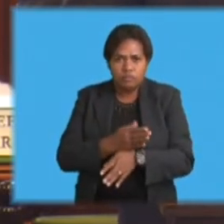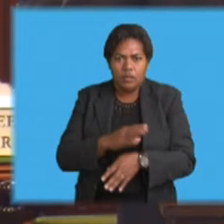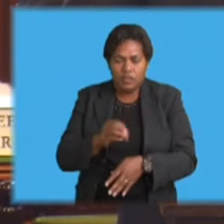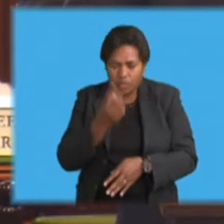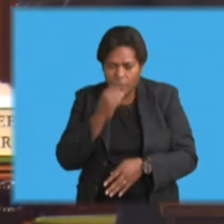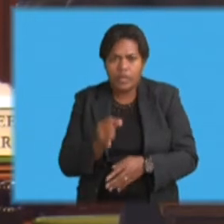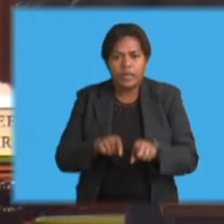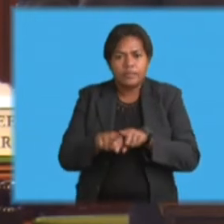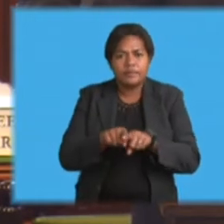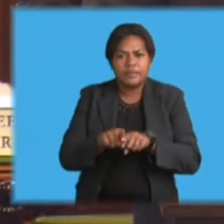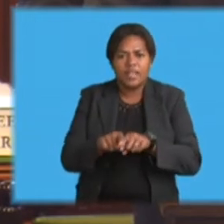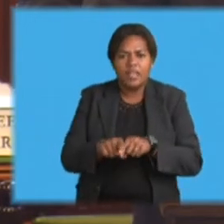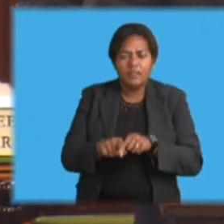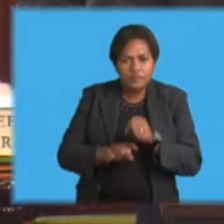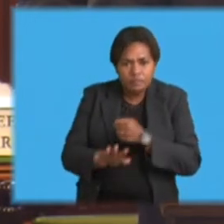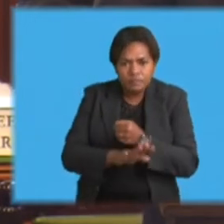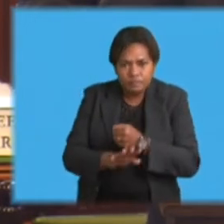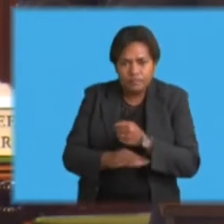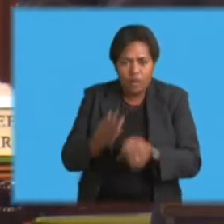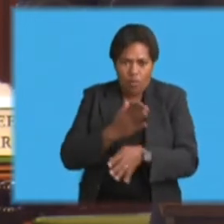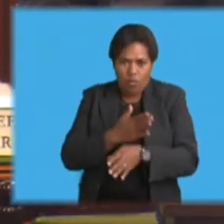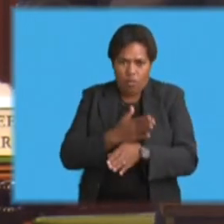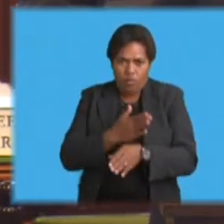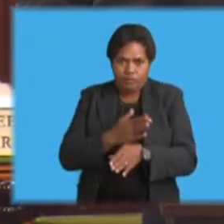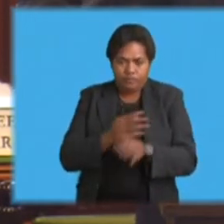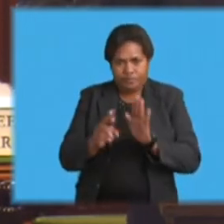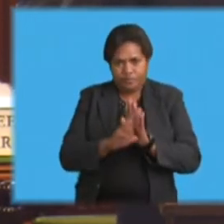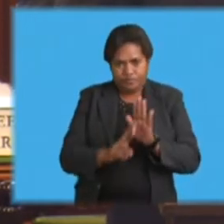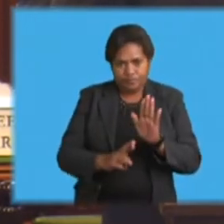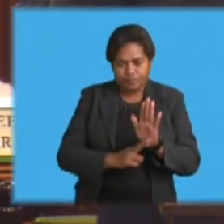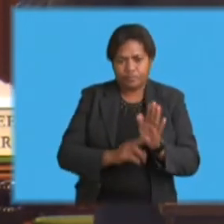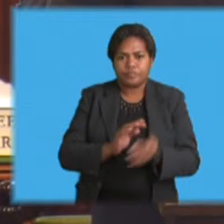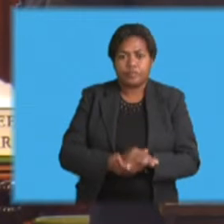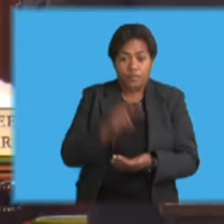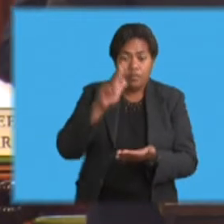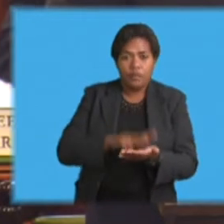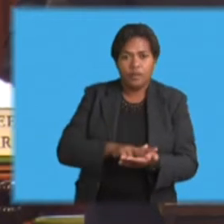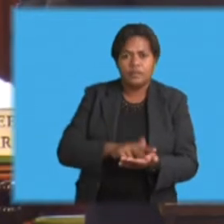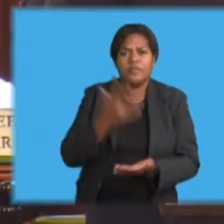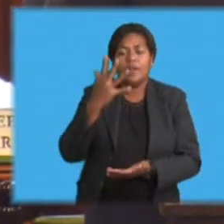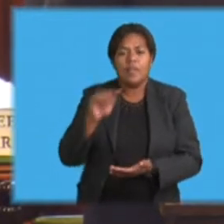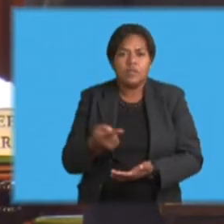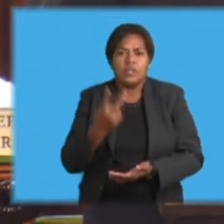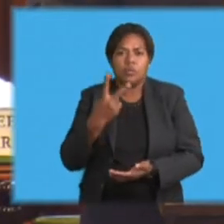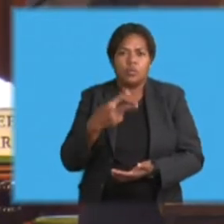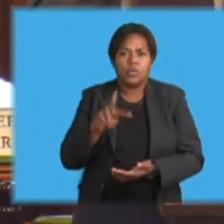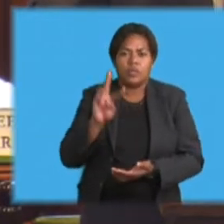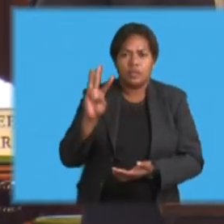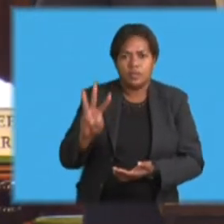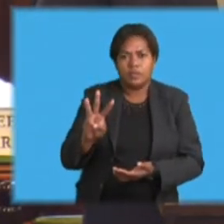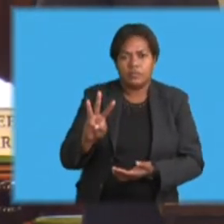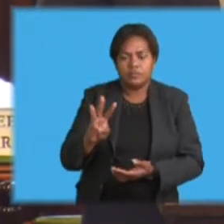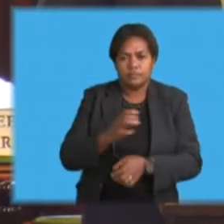getting any permanent employment. To date, the center has signed a total of 523 MOUs with employers. And if